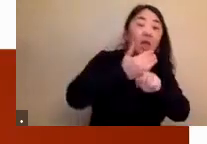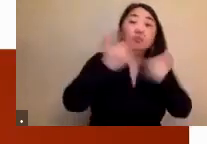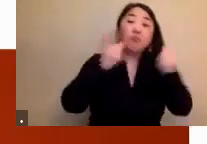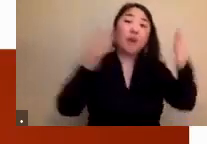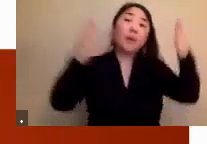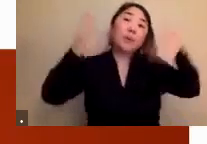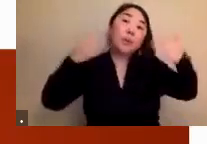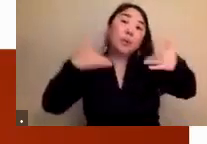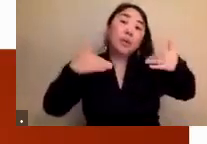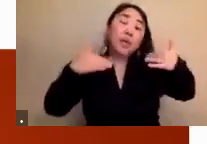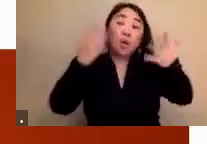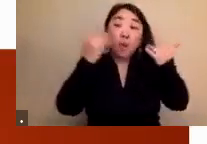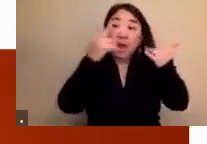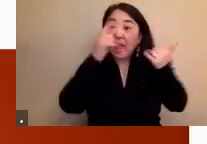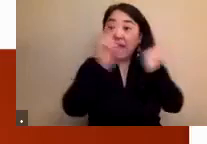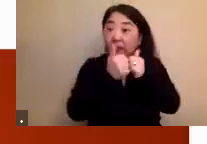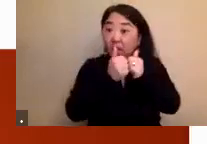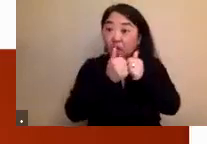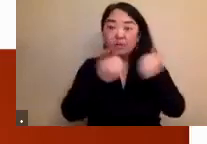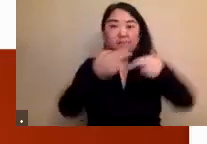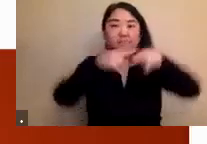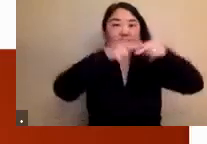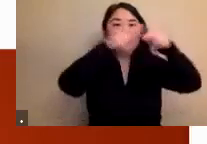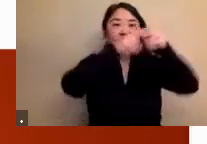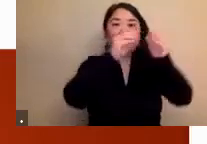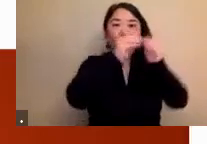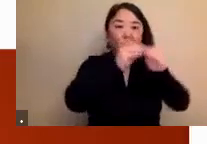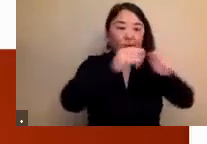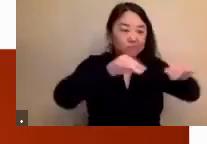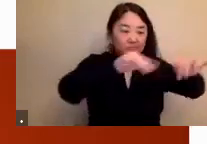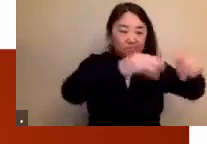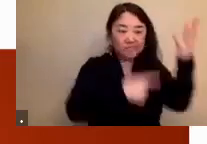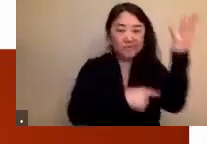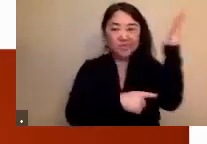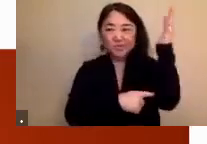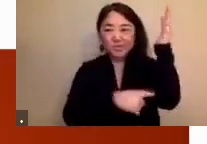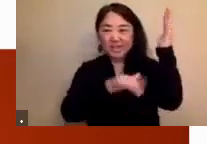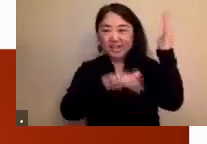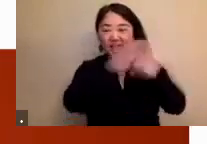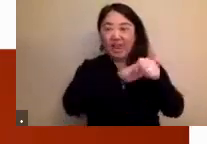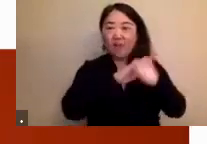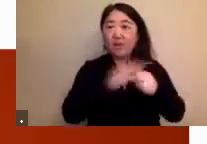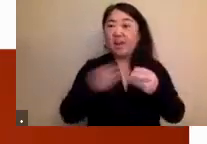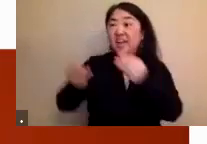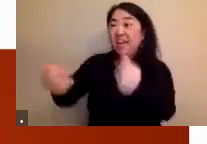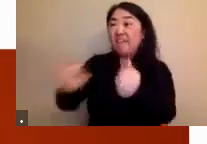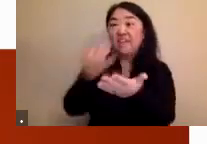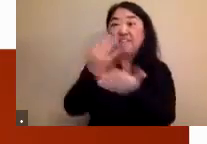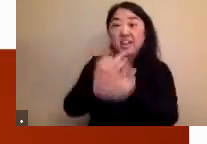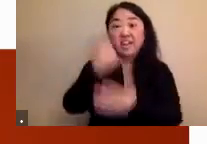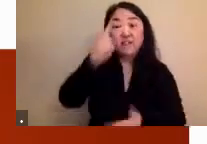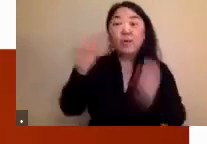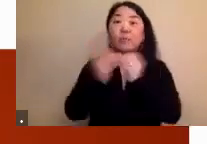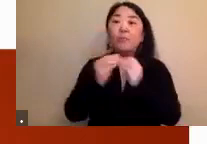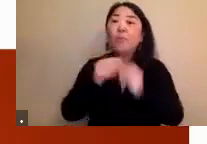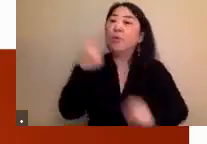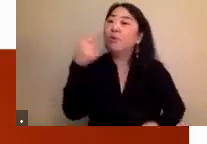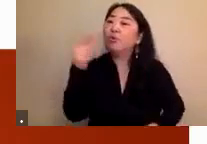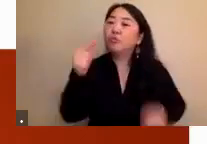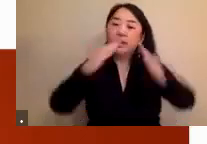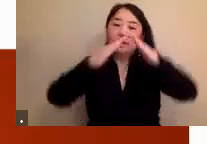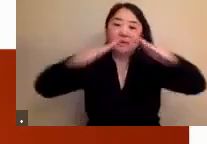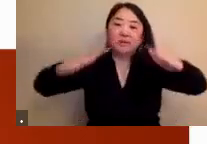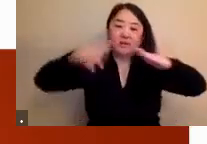increasing more trees in areas. They're giving funding for green roofs, installing